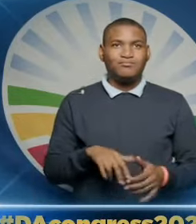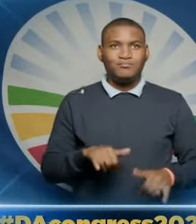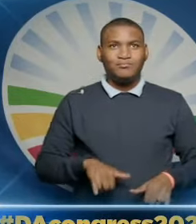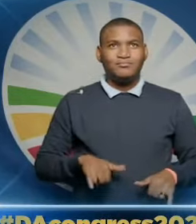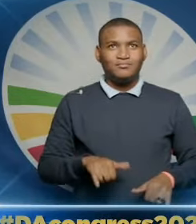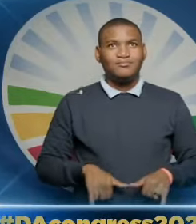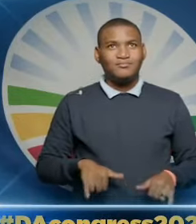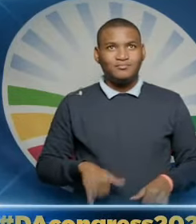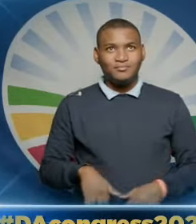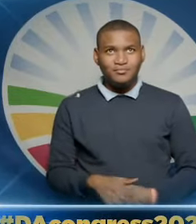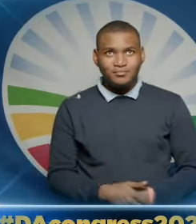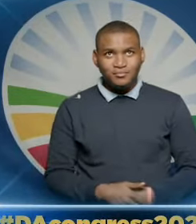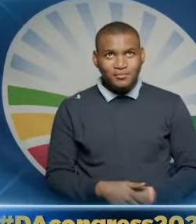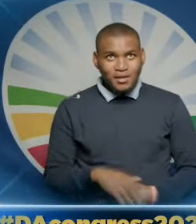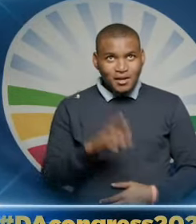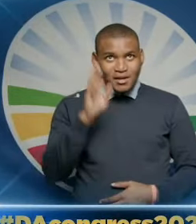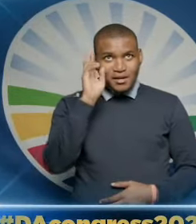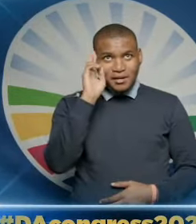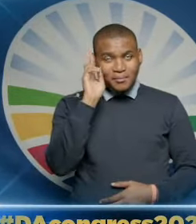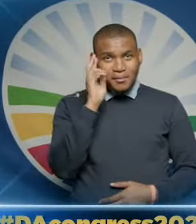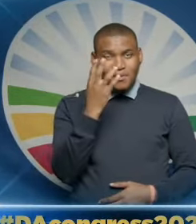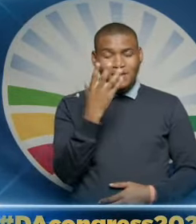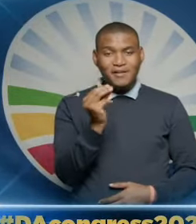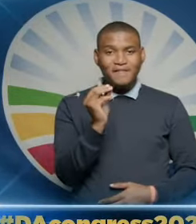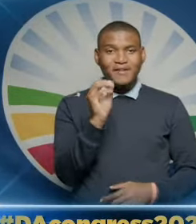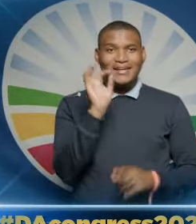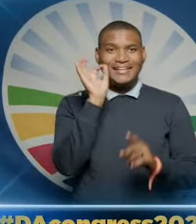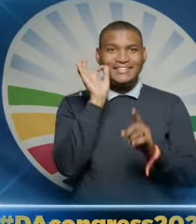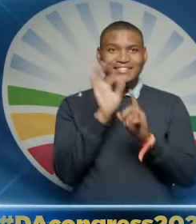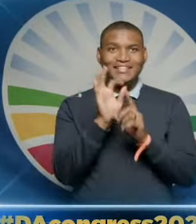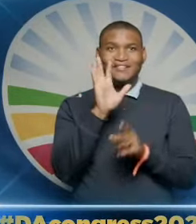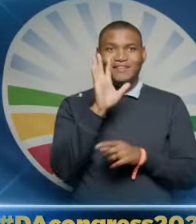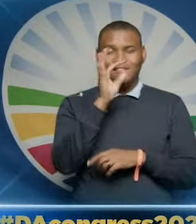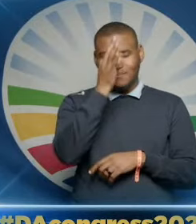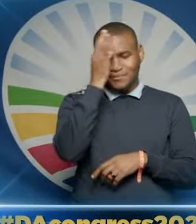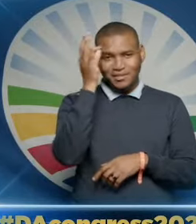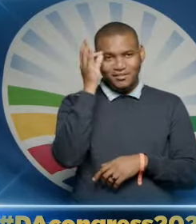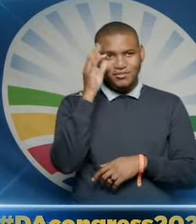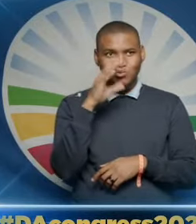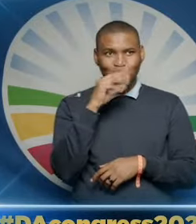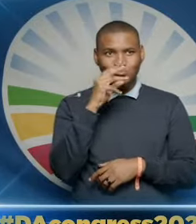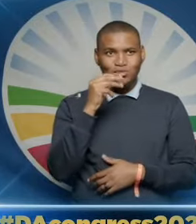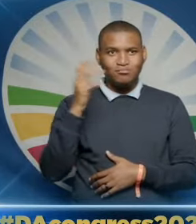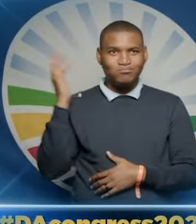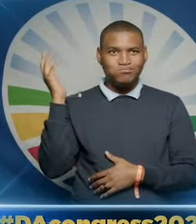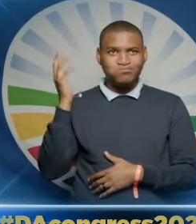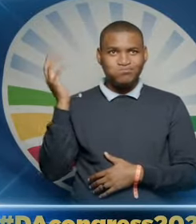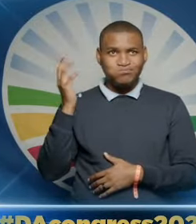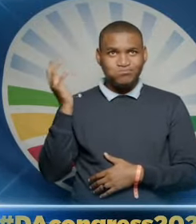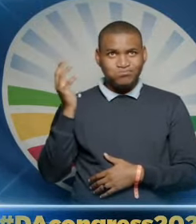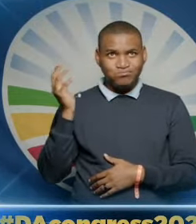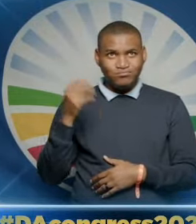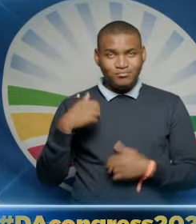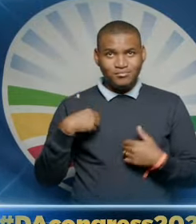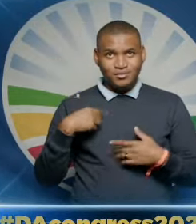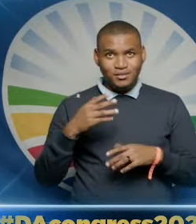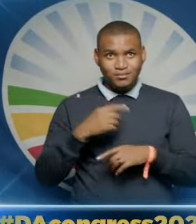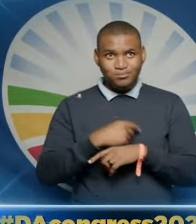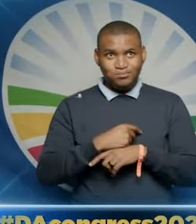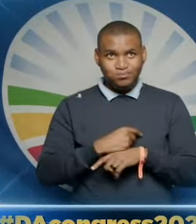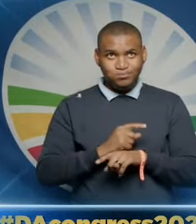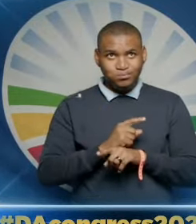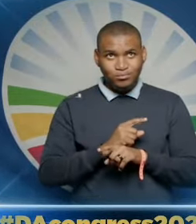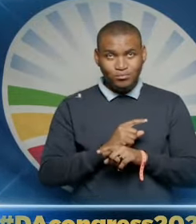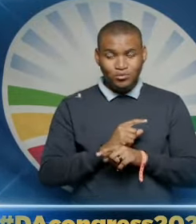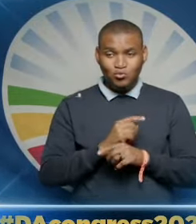Then candidates, please remember, you will have exactly 5 minutes to speak. The clock will start running down the moment you do